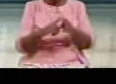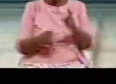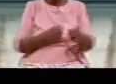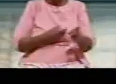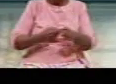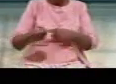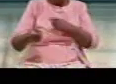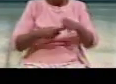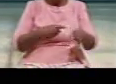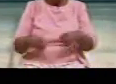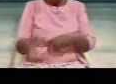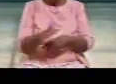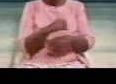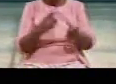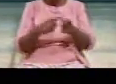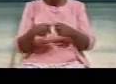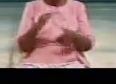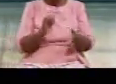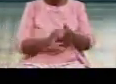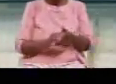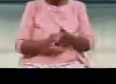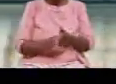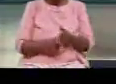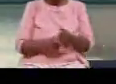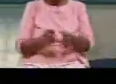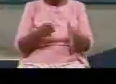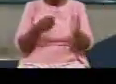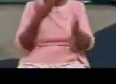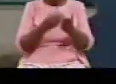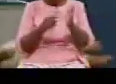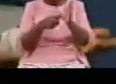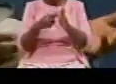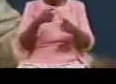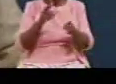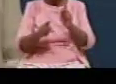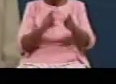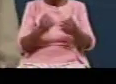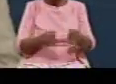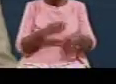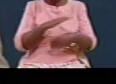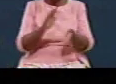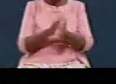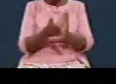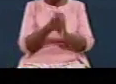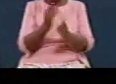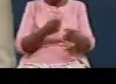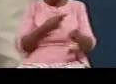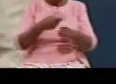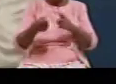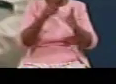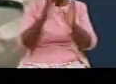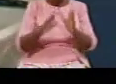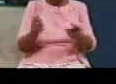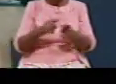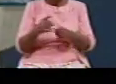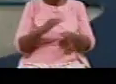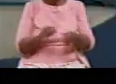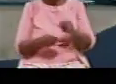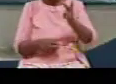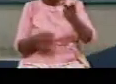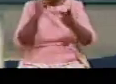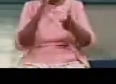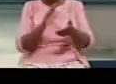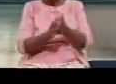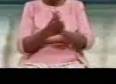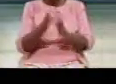then become tormentors. Number three, there is the thorn in the flesh. The thorn in the flesh. That's what Paul the Apostle